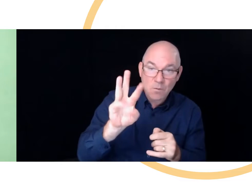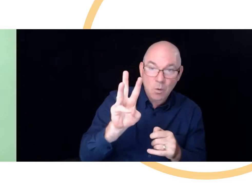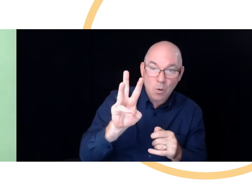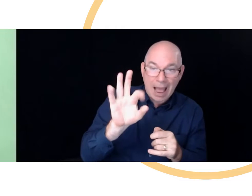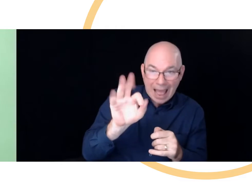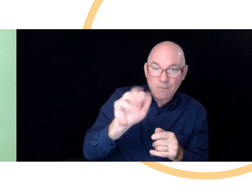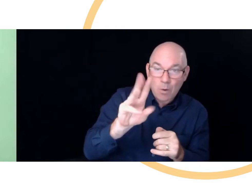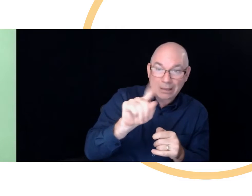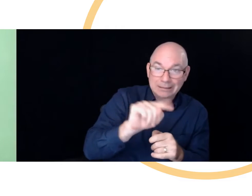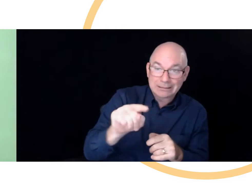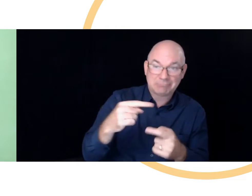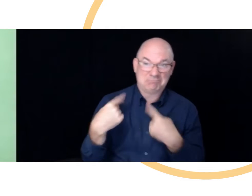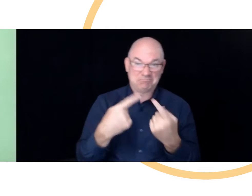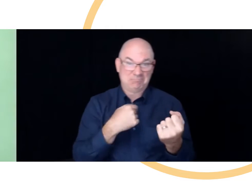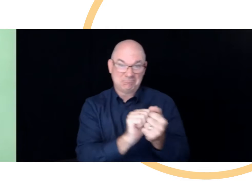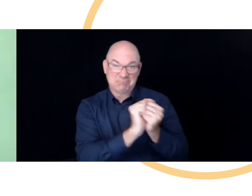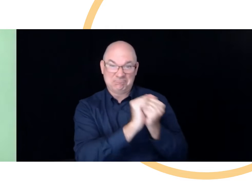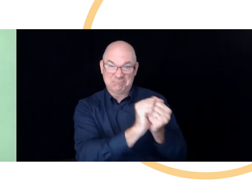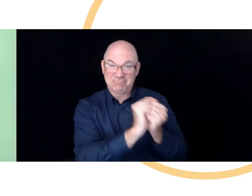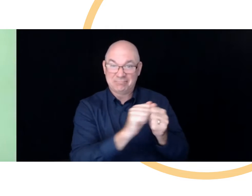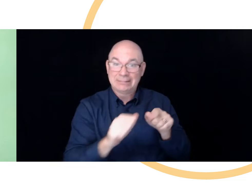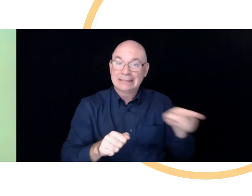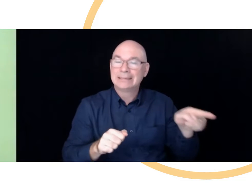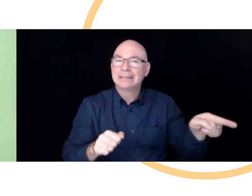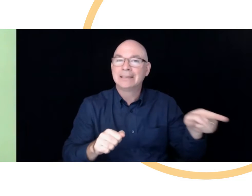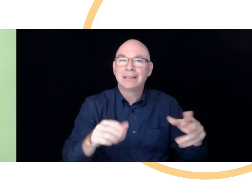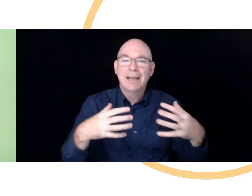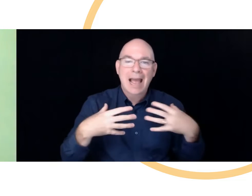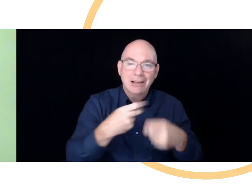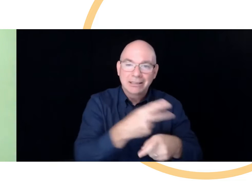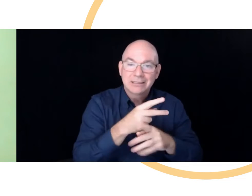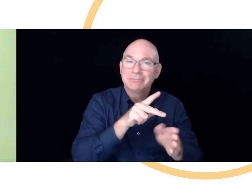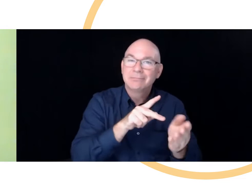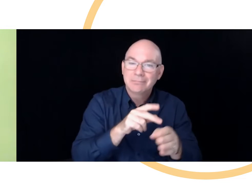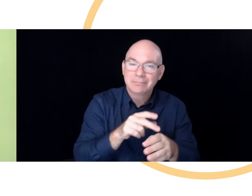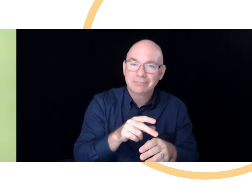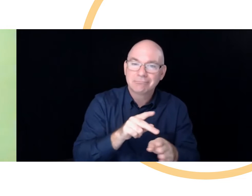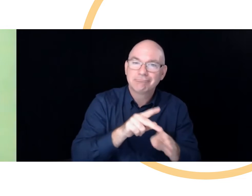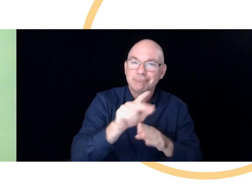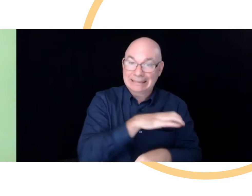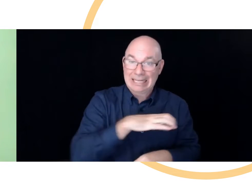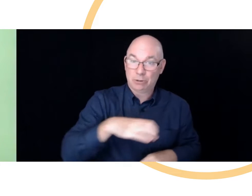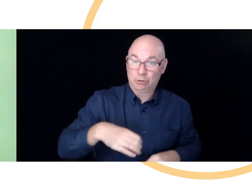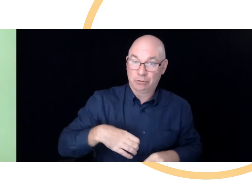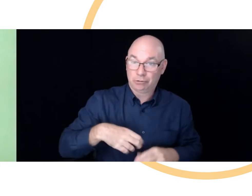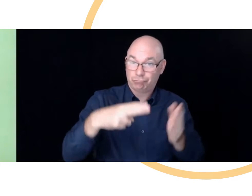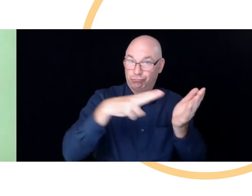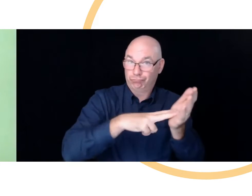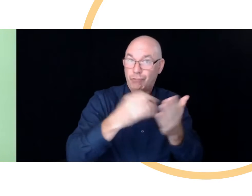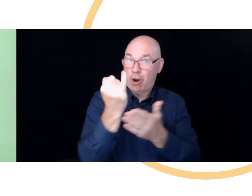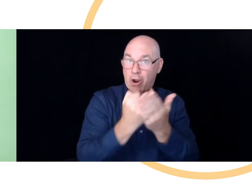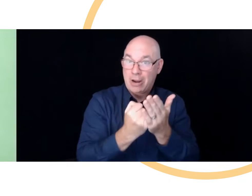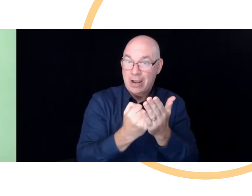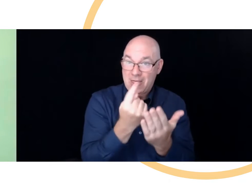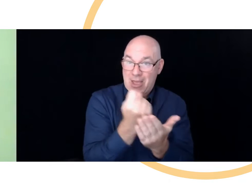the pleasure of working with in the past. Dhania is a Health and Care Professions Council registered art